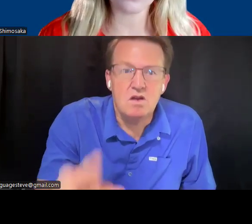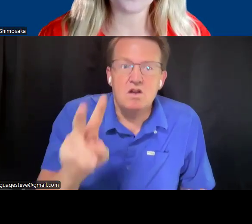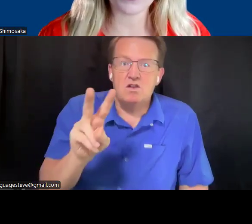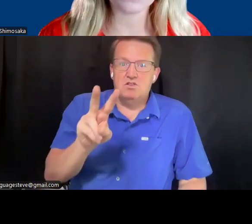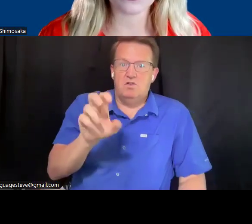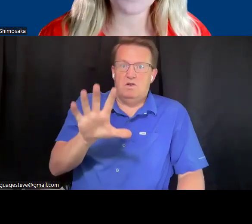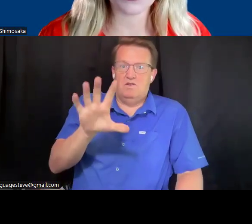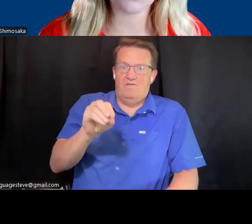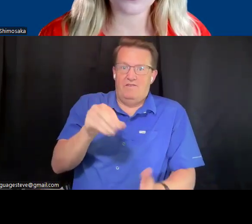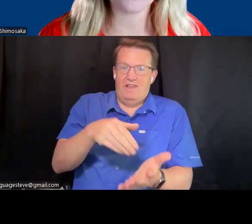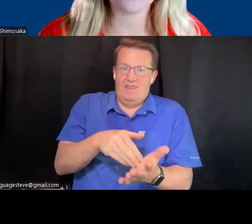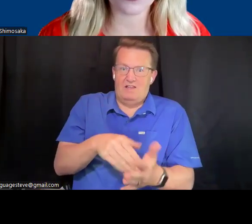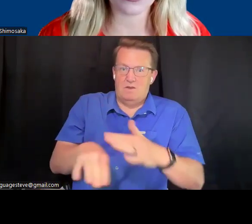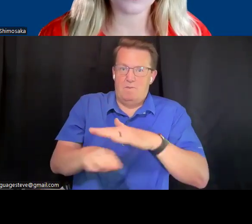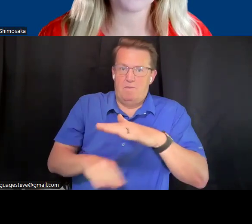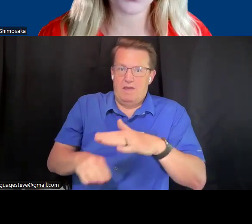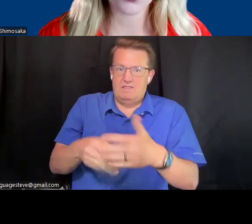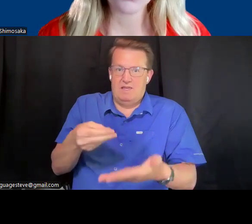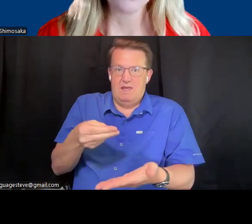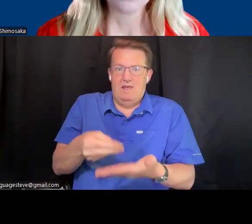$250,000 base administrative funding.